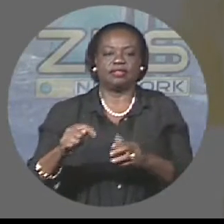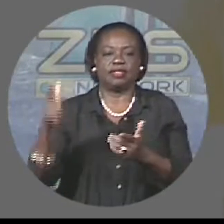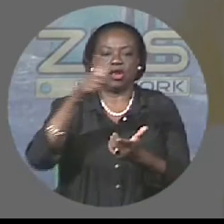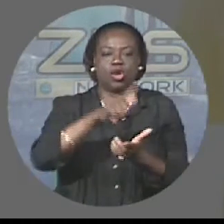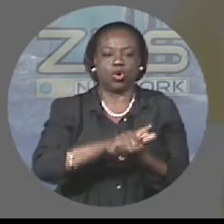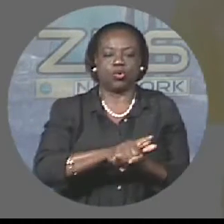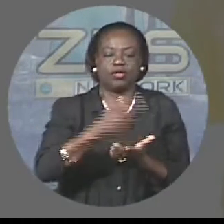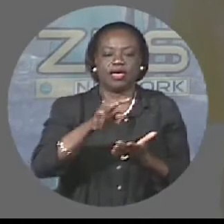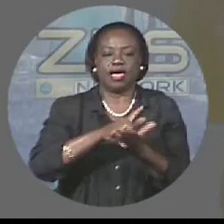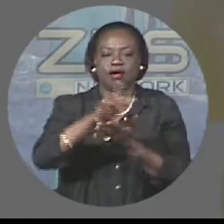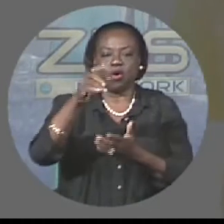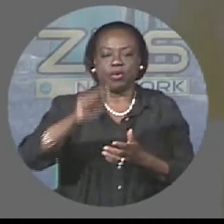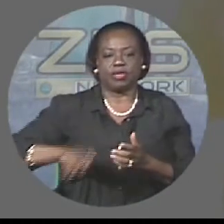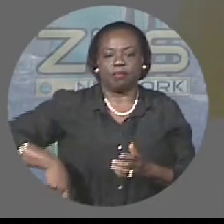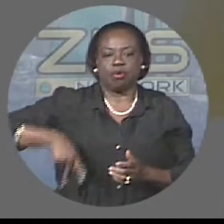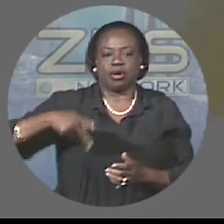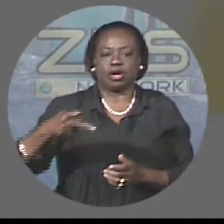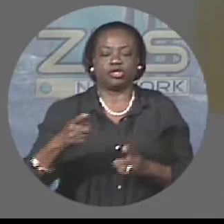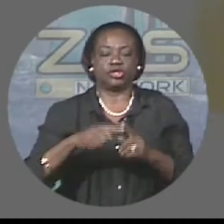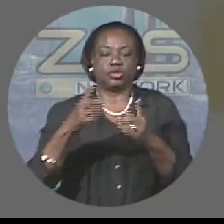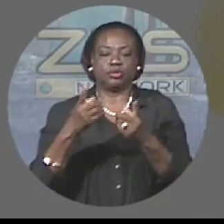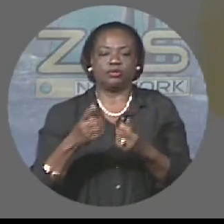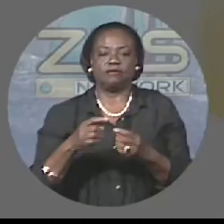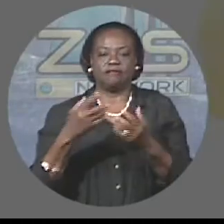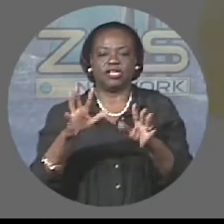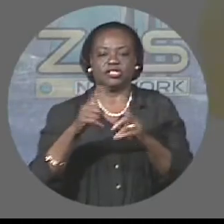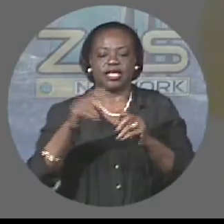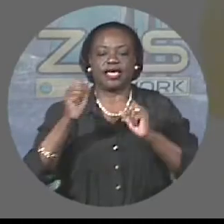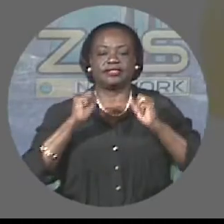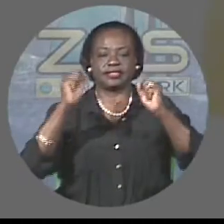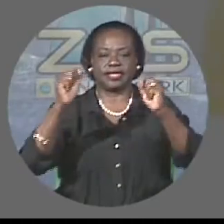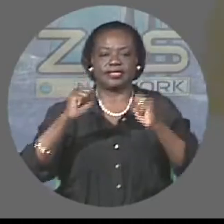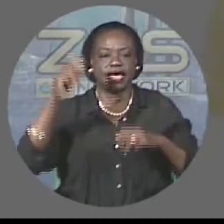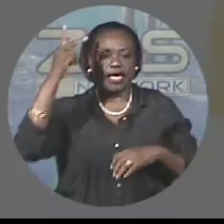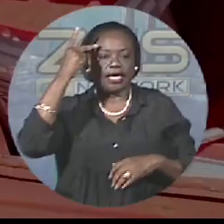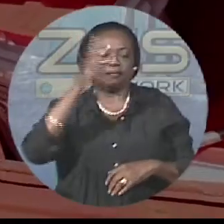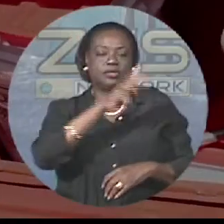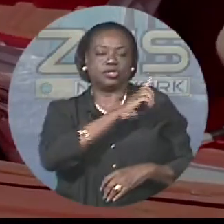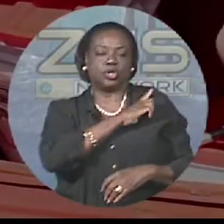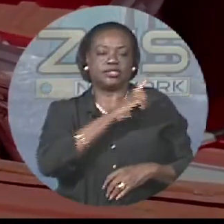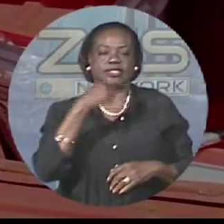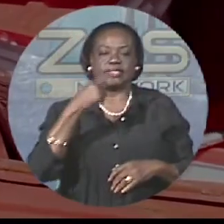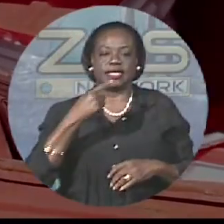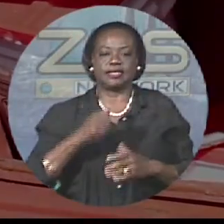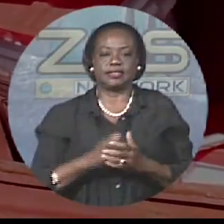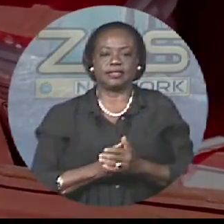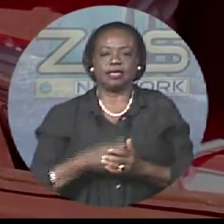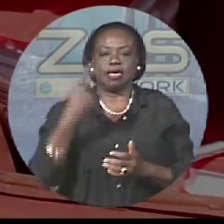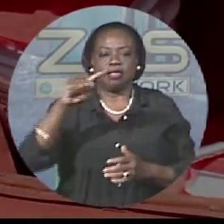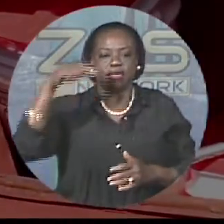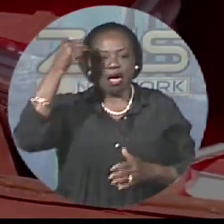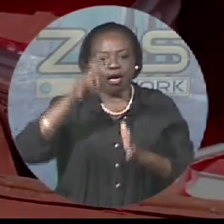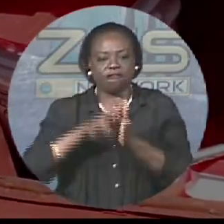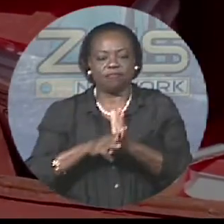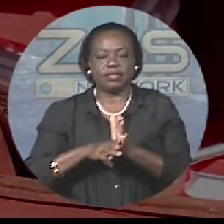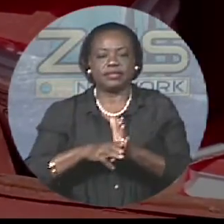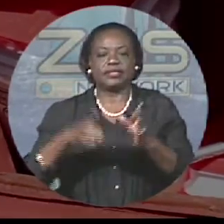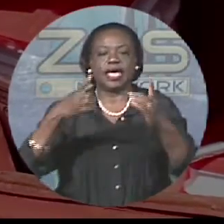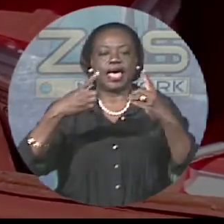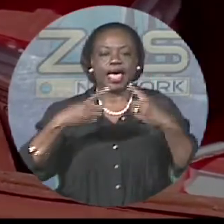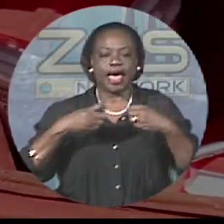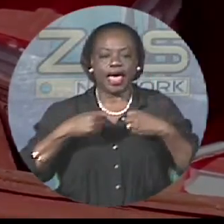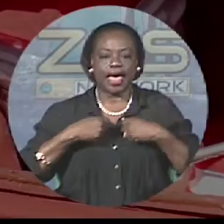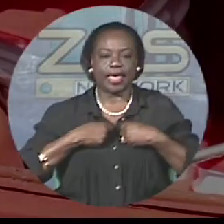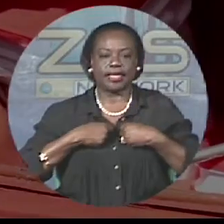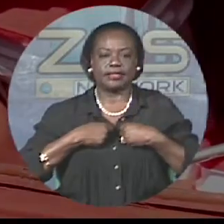exercise. Environment Minister the Honorable Kenrick Dorset tells us about the work to be carried out. The government has engaged the